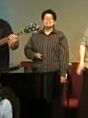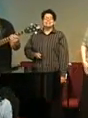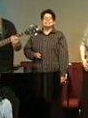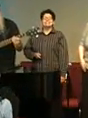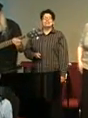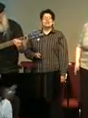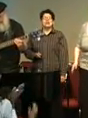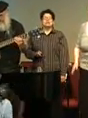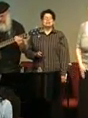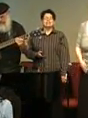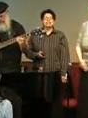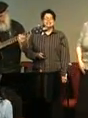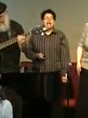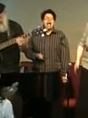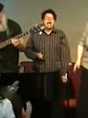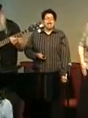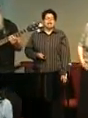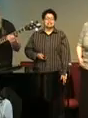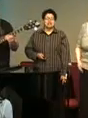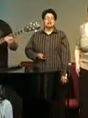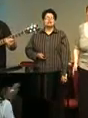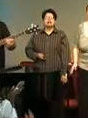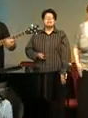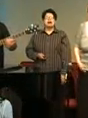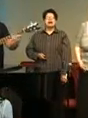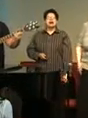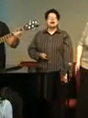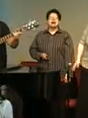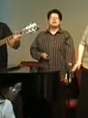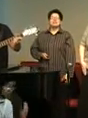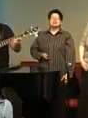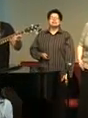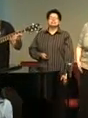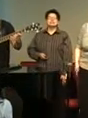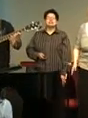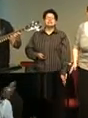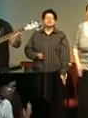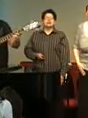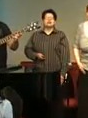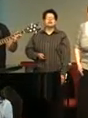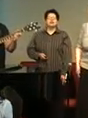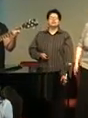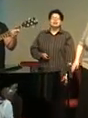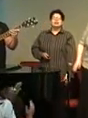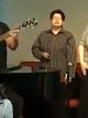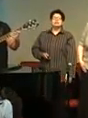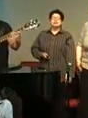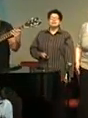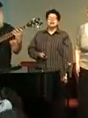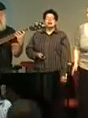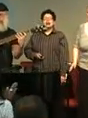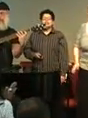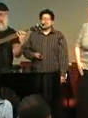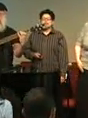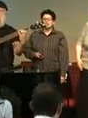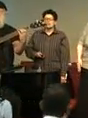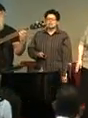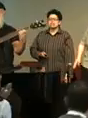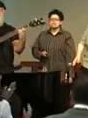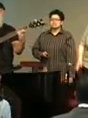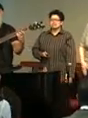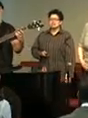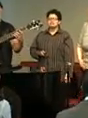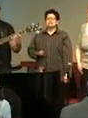Victory Glory about the of